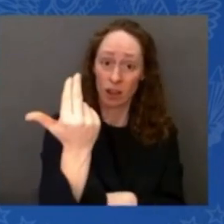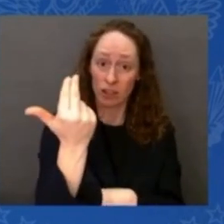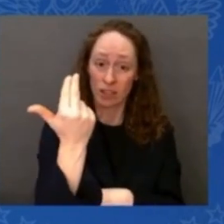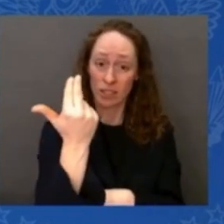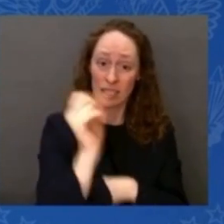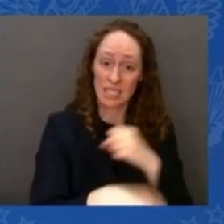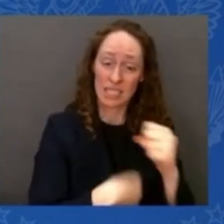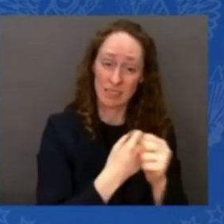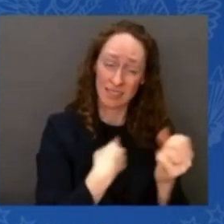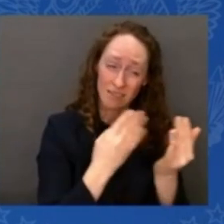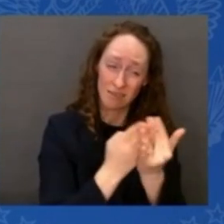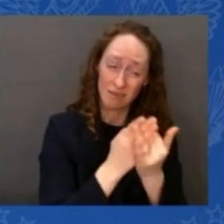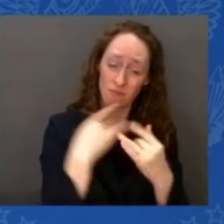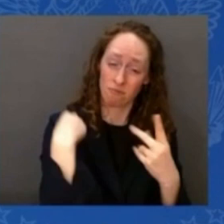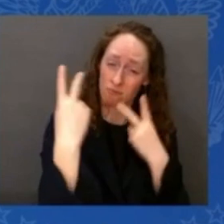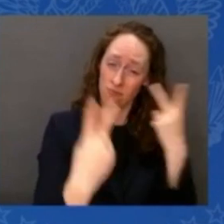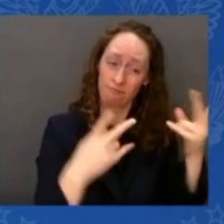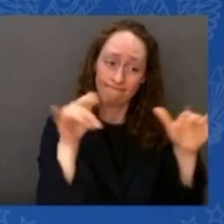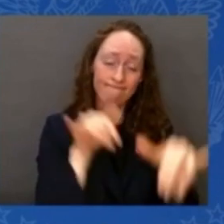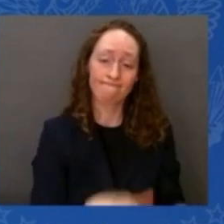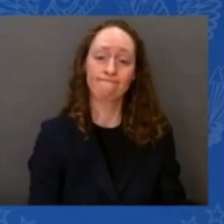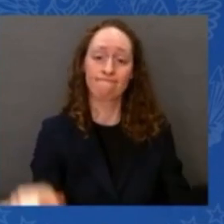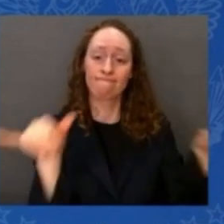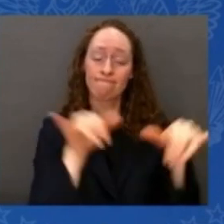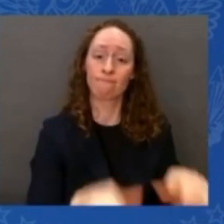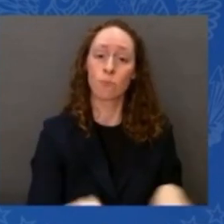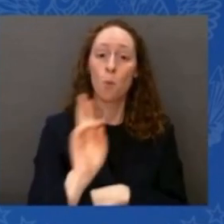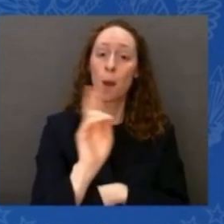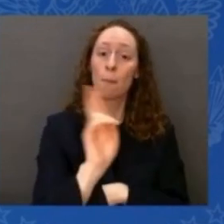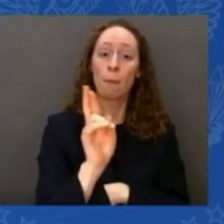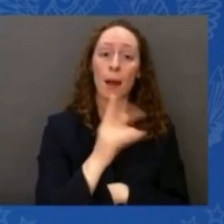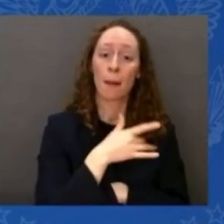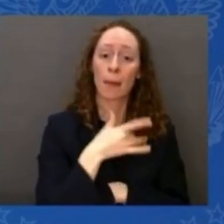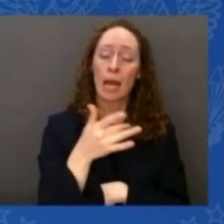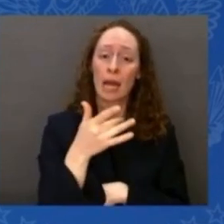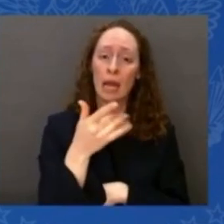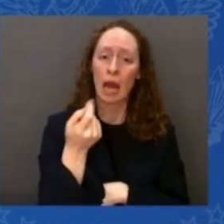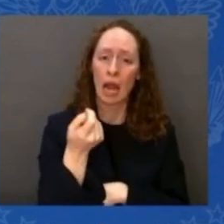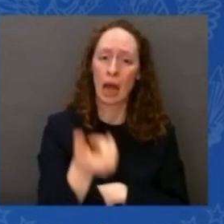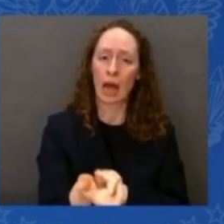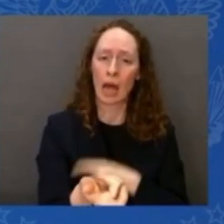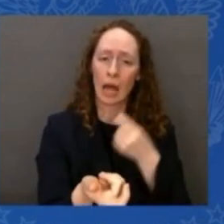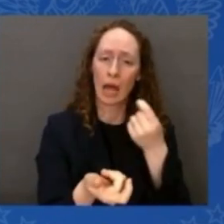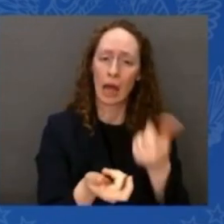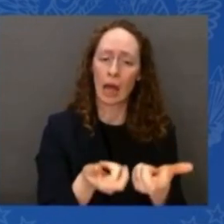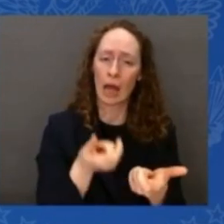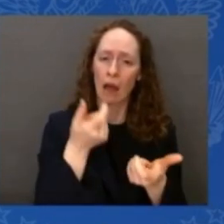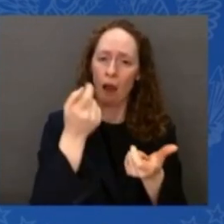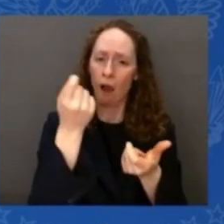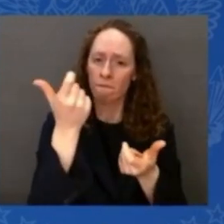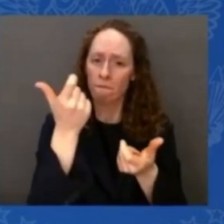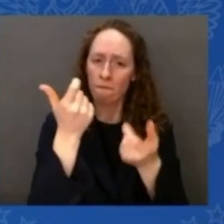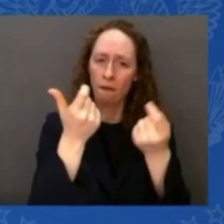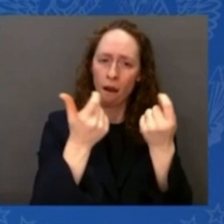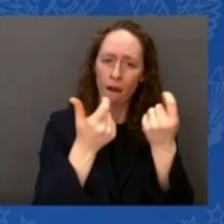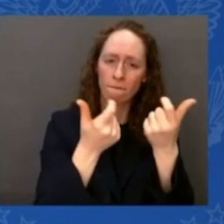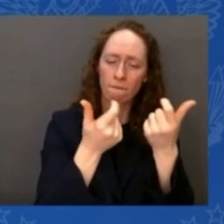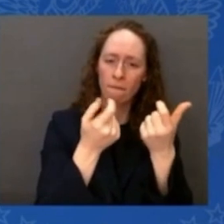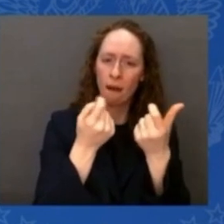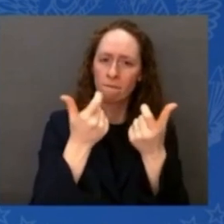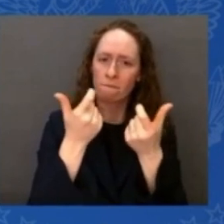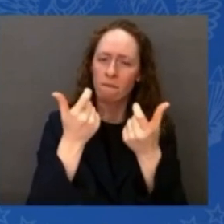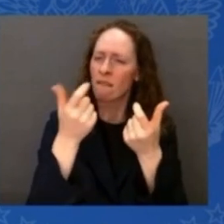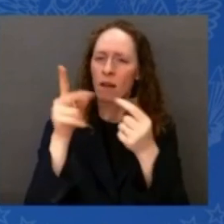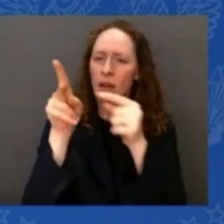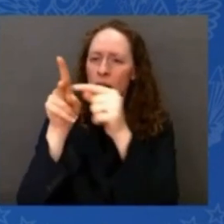Dr. Allen? Yes. They've tried through legislation, through the courts,